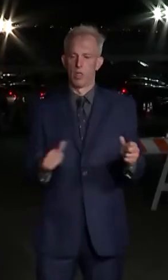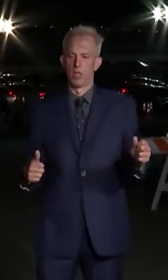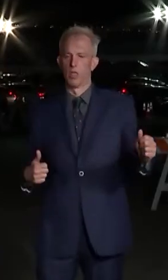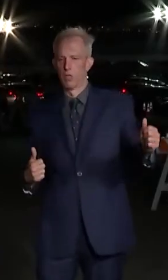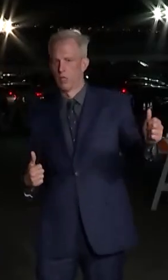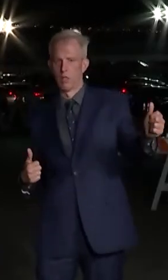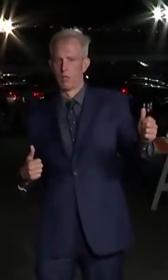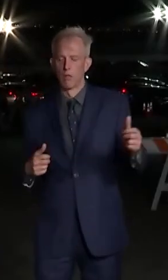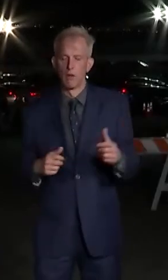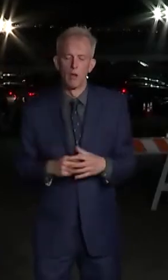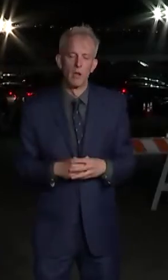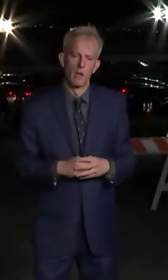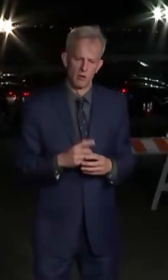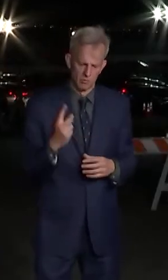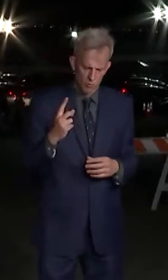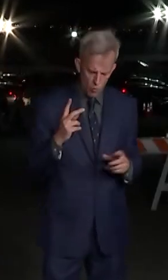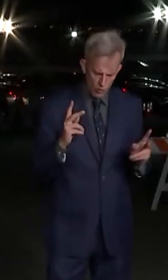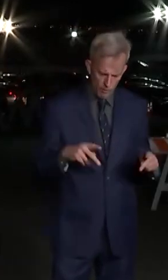said